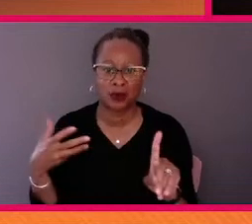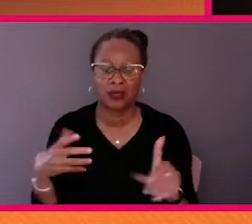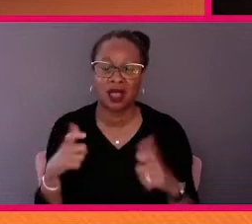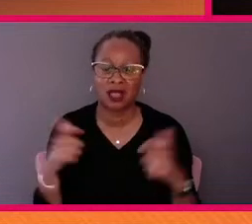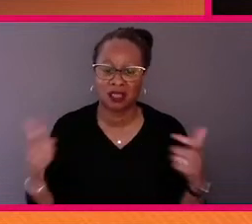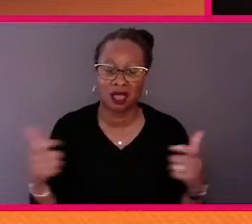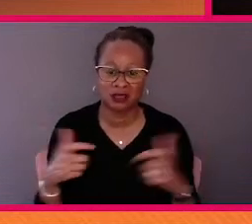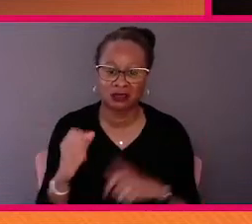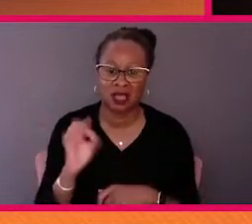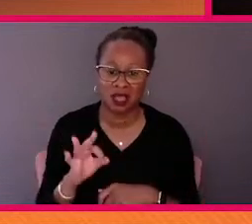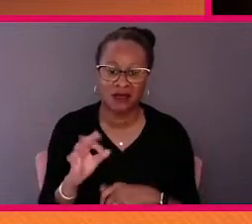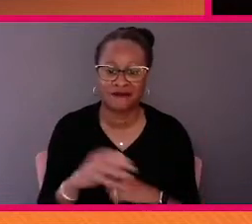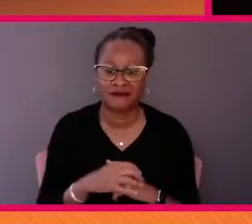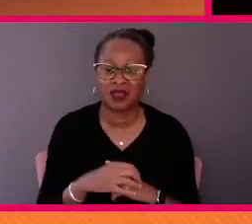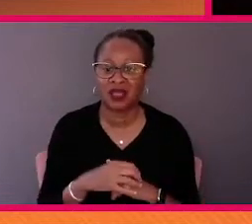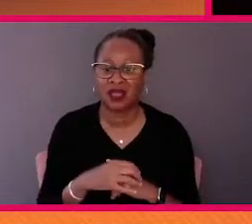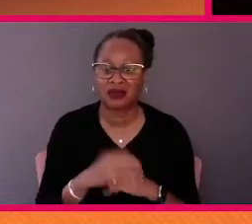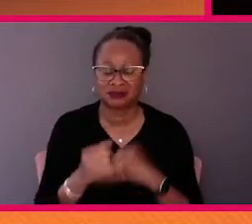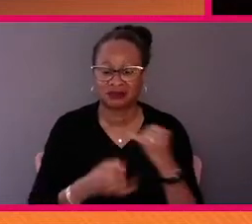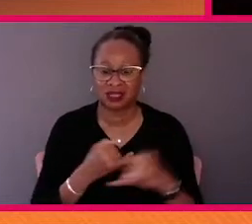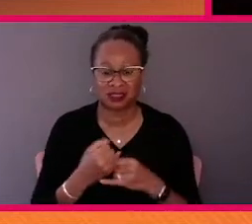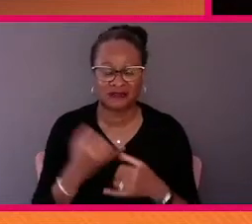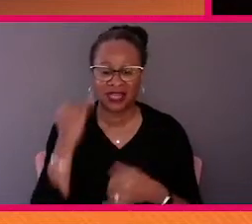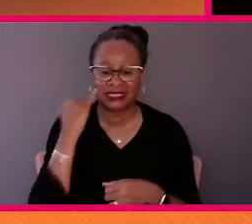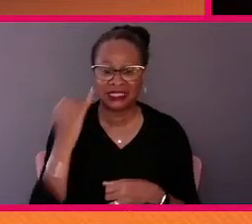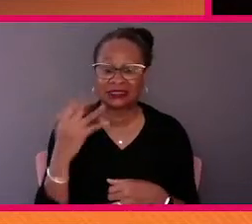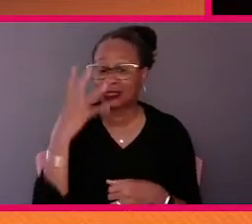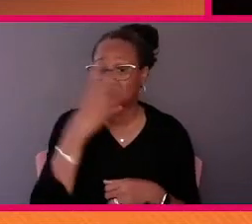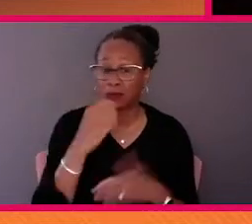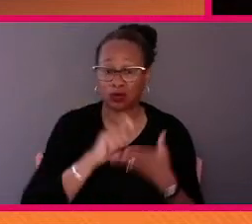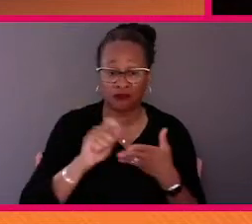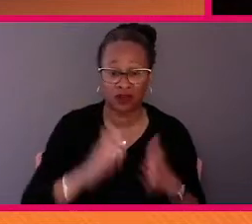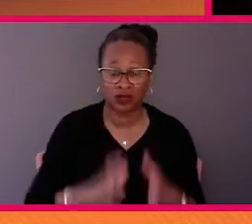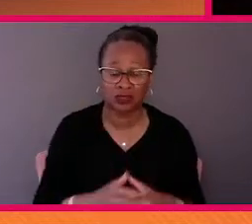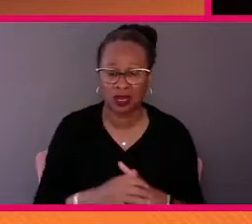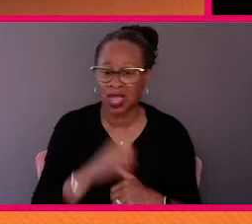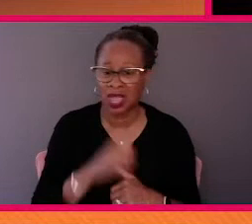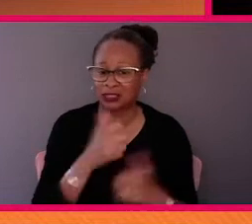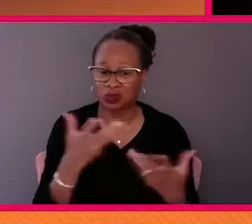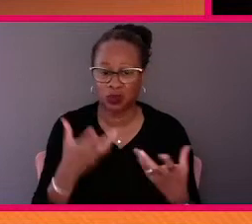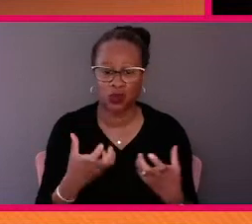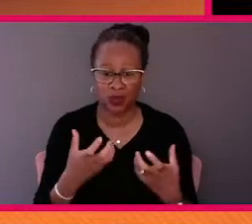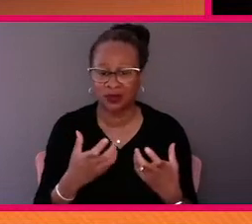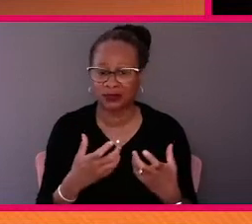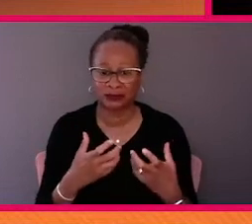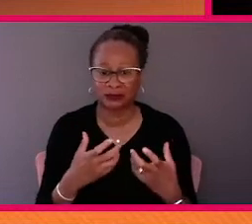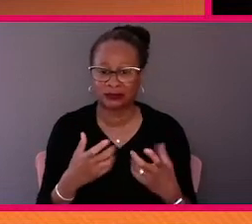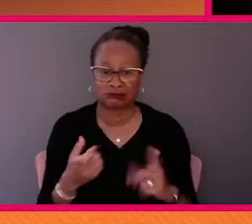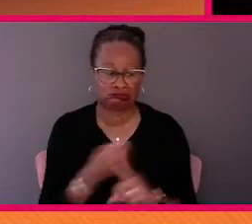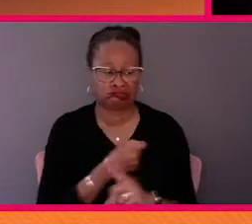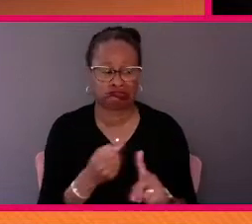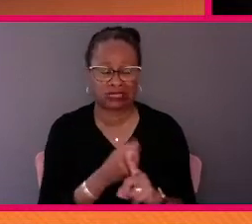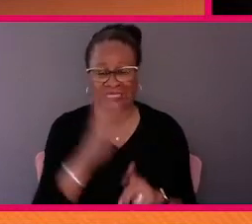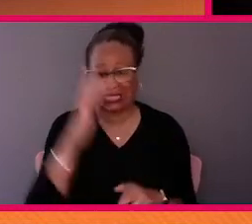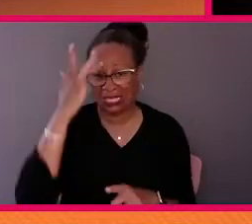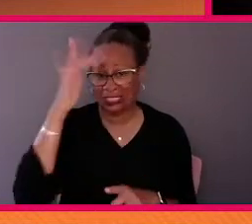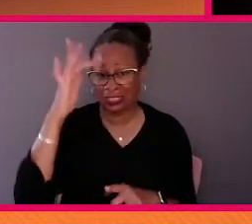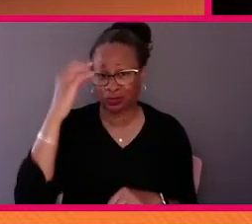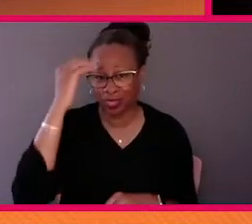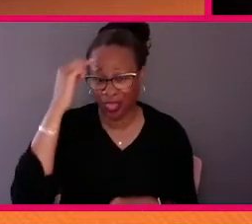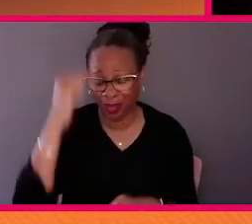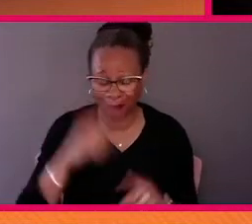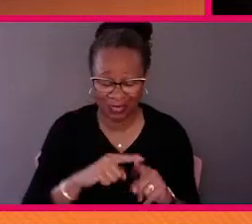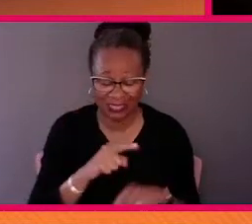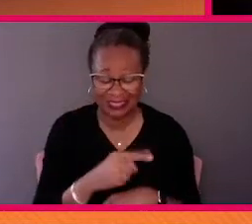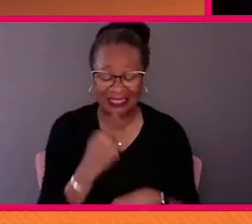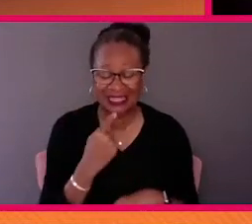these types of ideas. And he's a beautiful writer. I don't want to butcher his intellectualism, but just to say that he